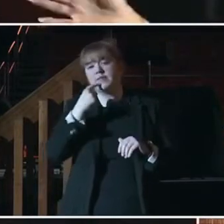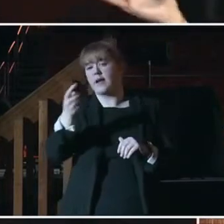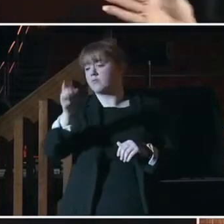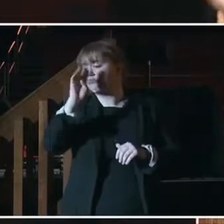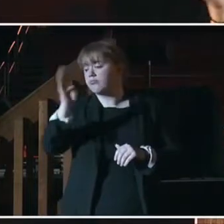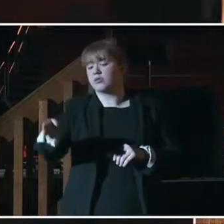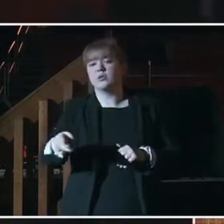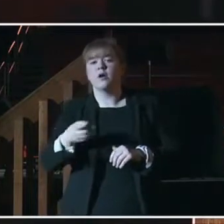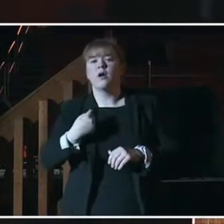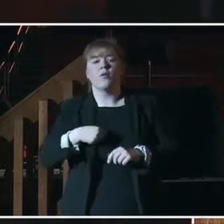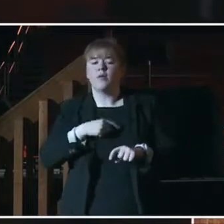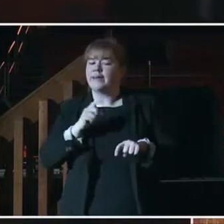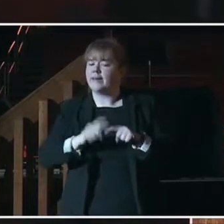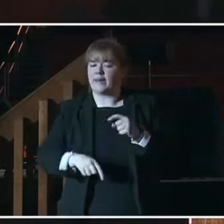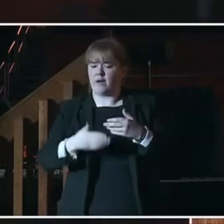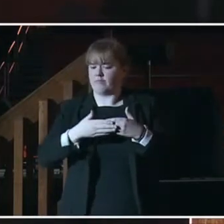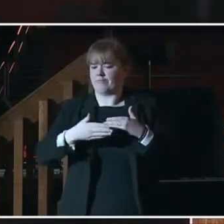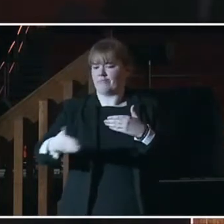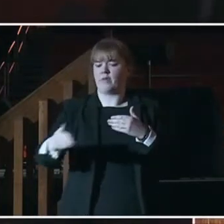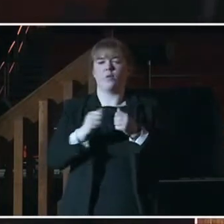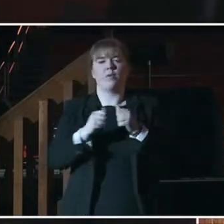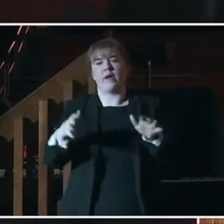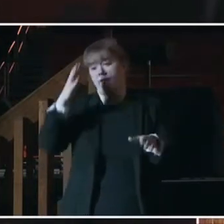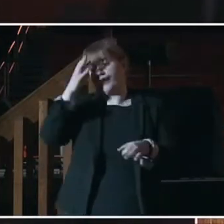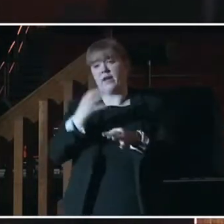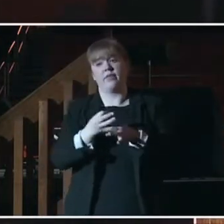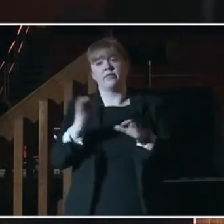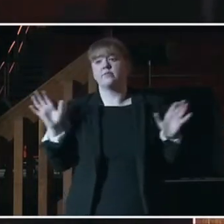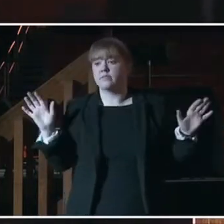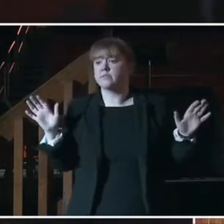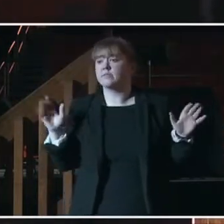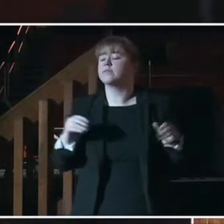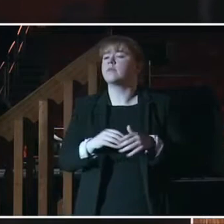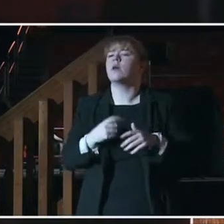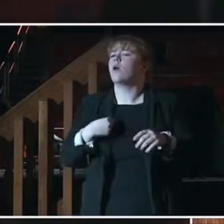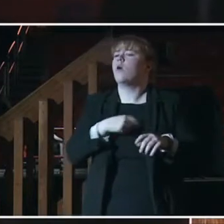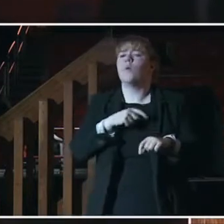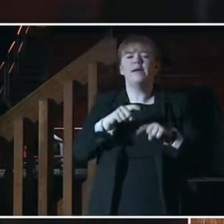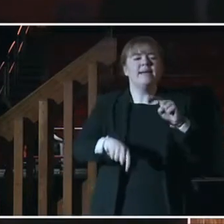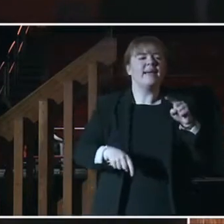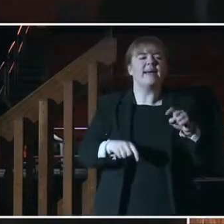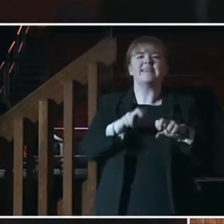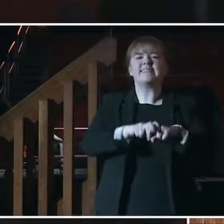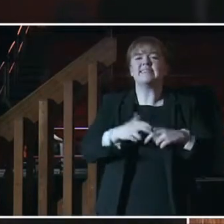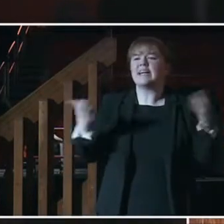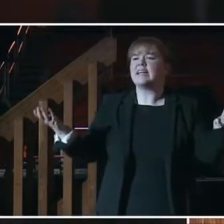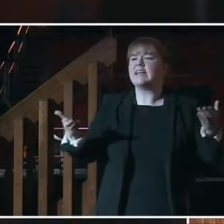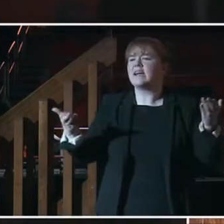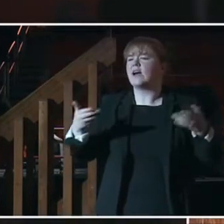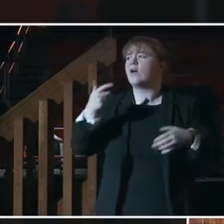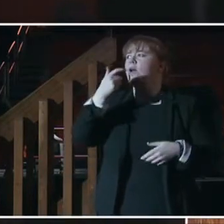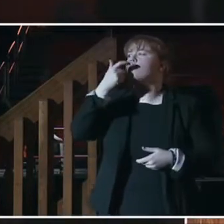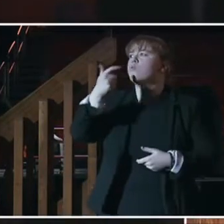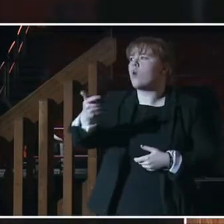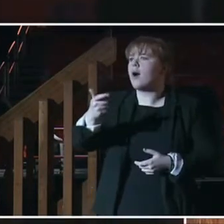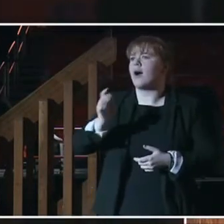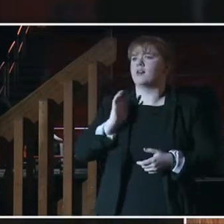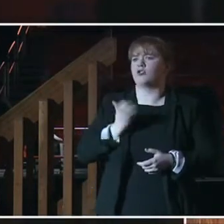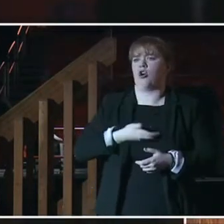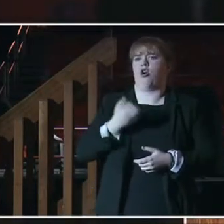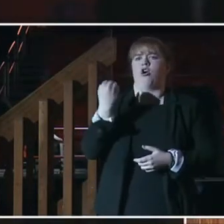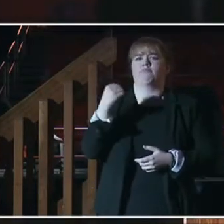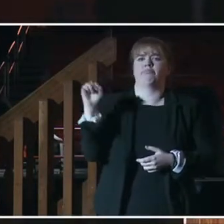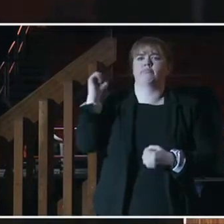we can't go anywhere from here without faith. We cannot sit here and watch our